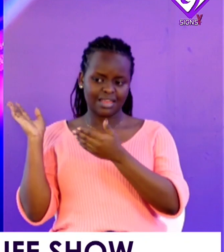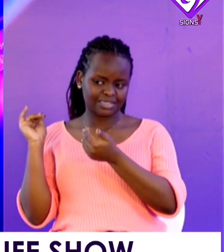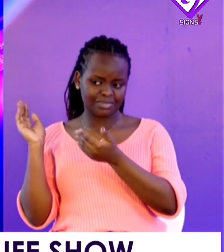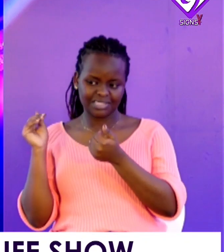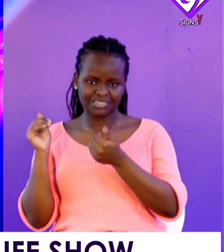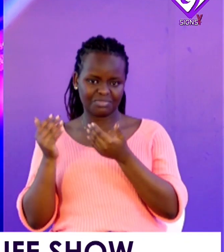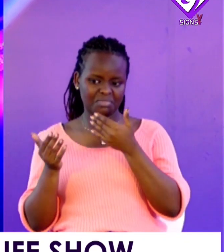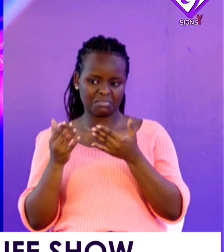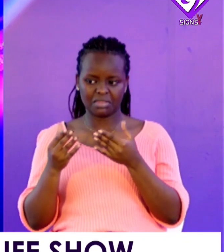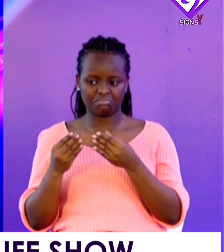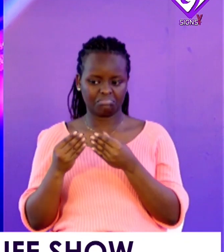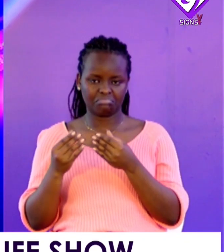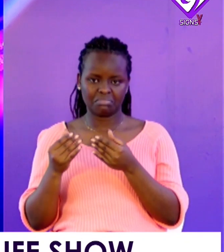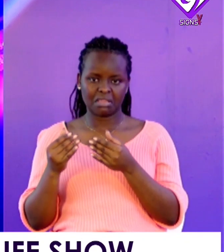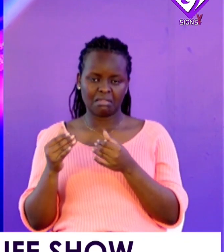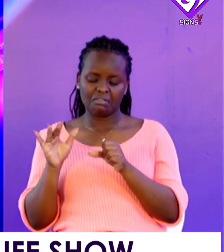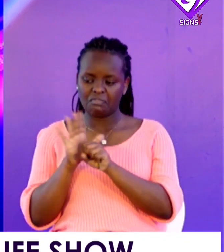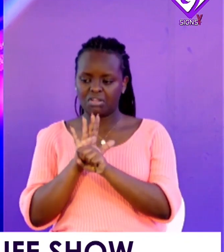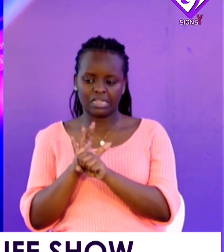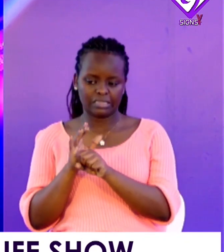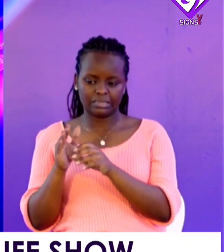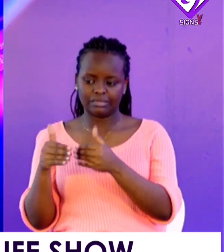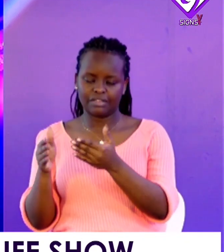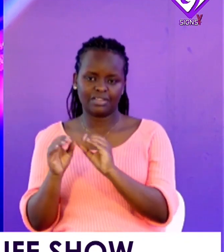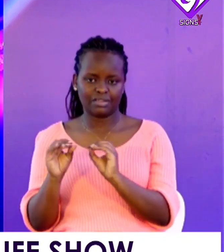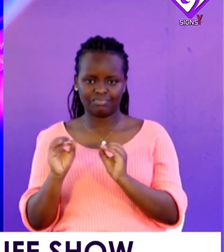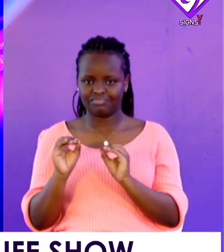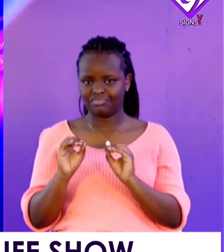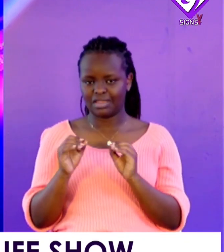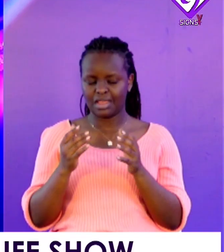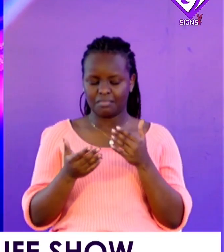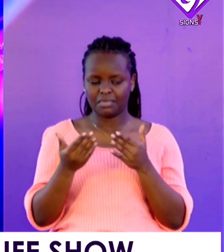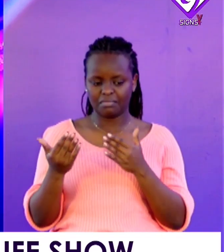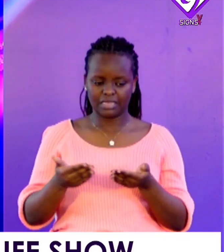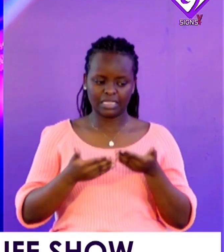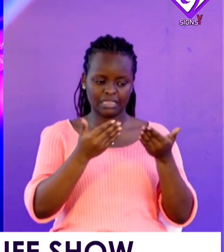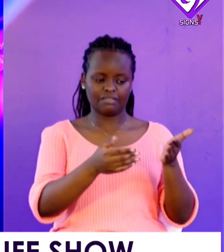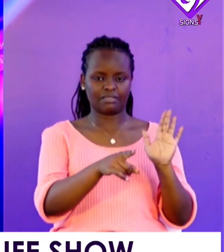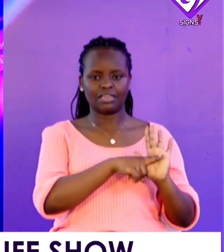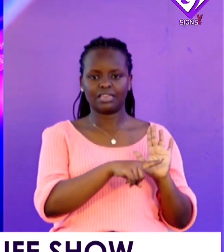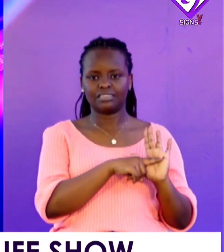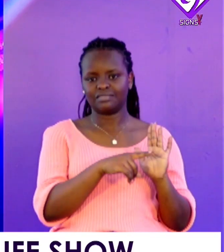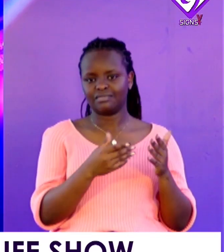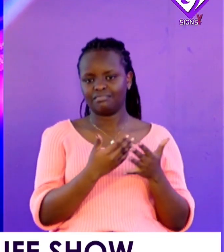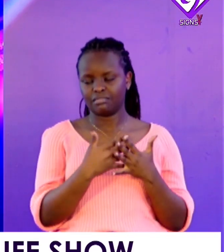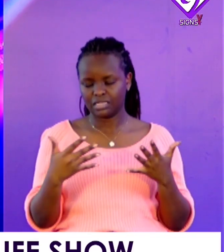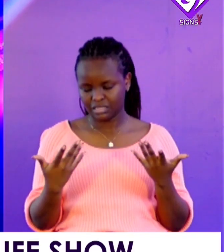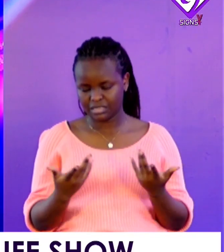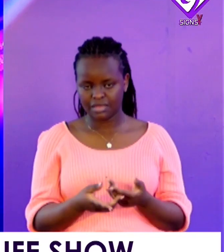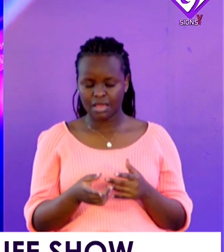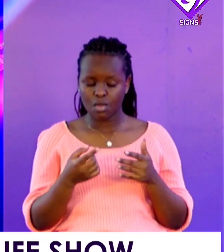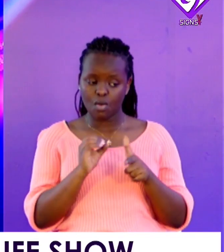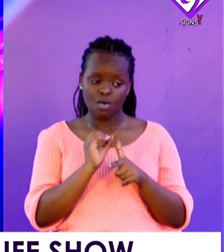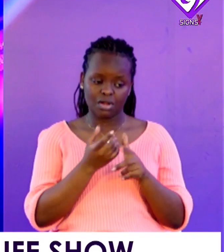met, and they may end up giving negative or criticism, but